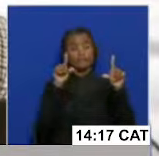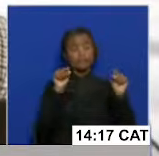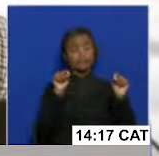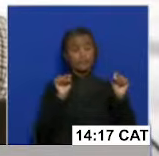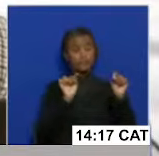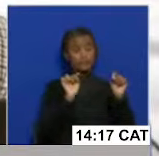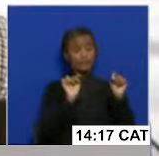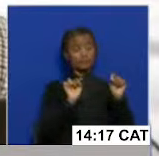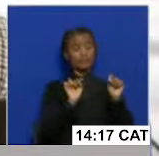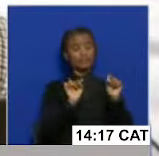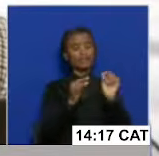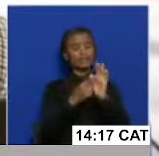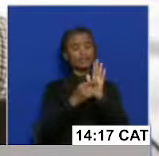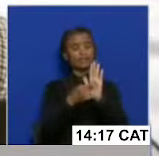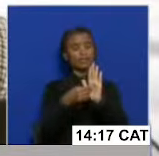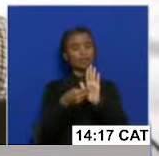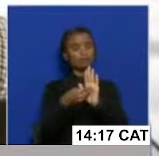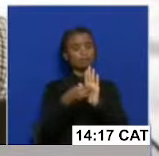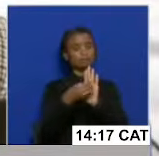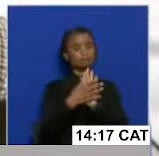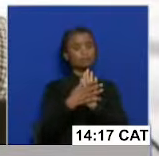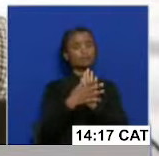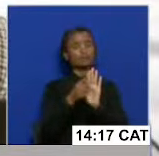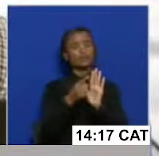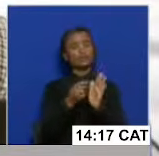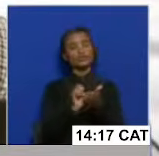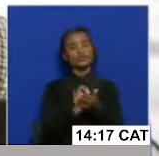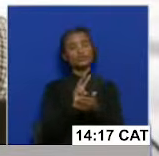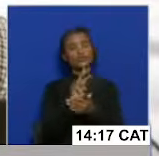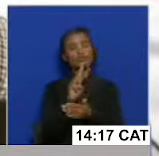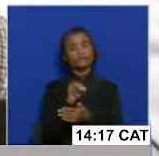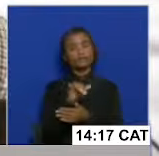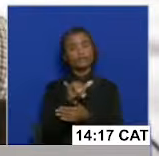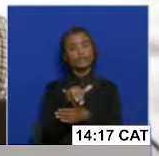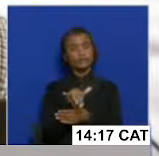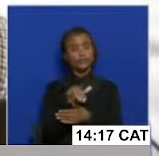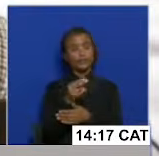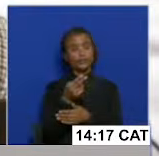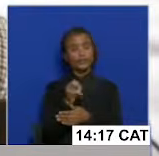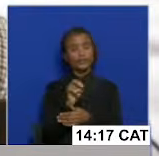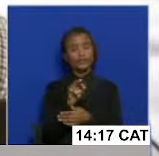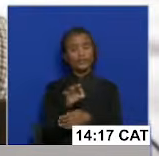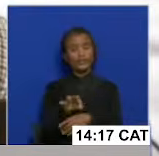2023. That's the date on which the warning statements are due, is it not? Yes.